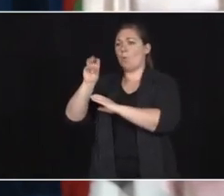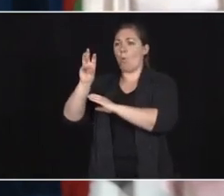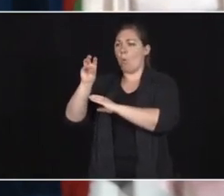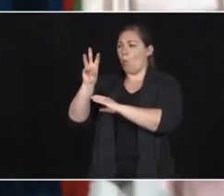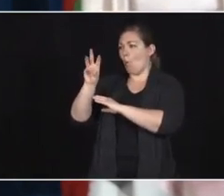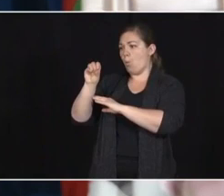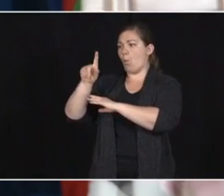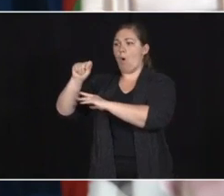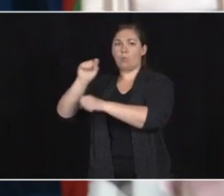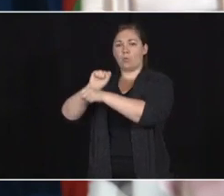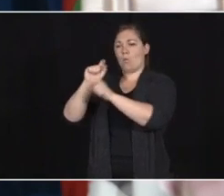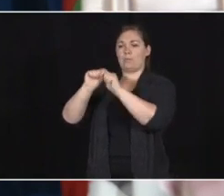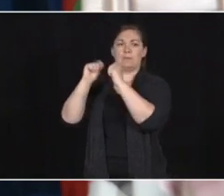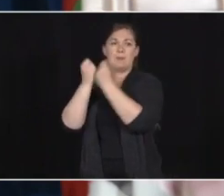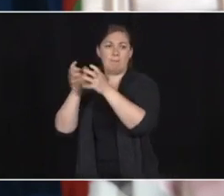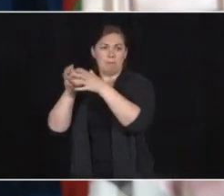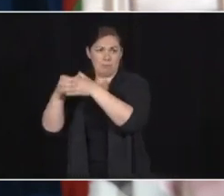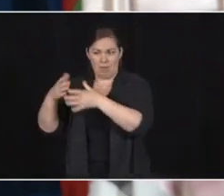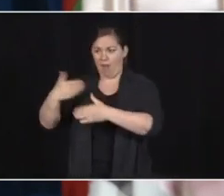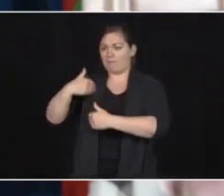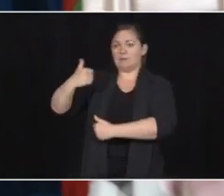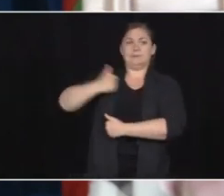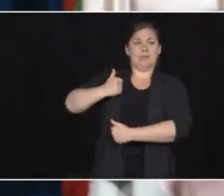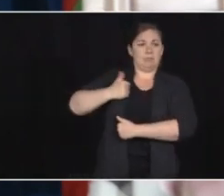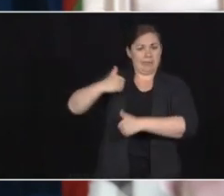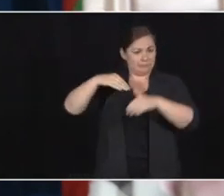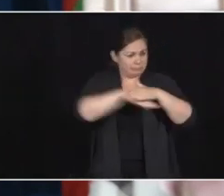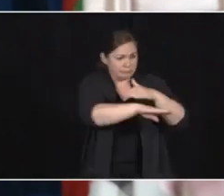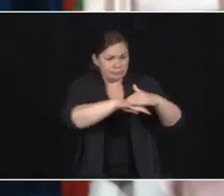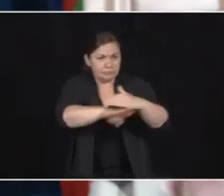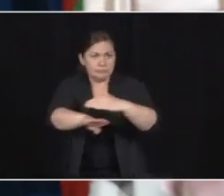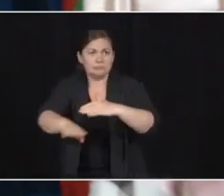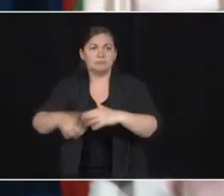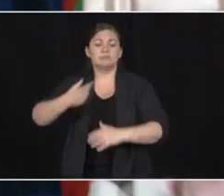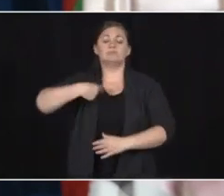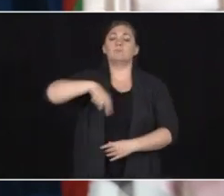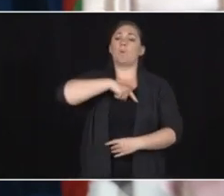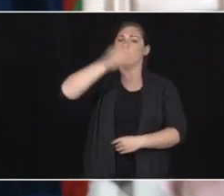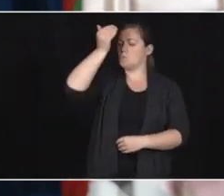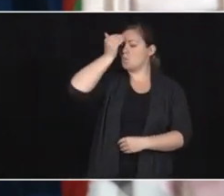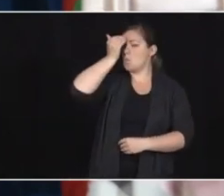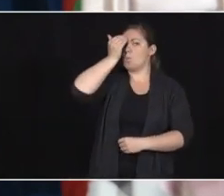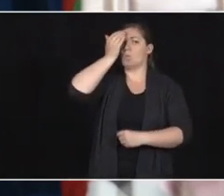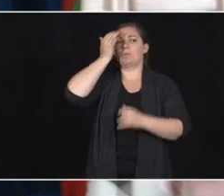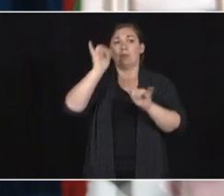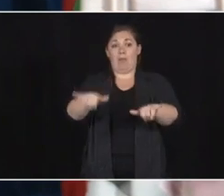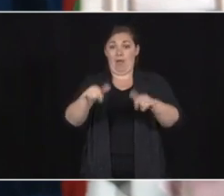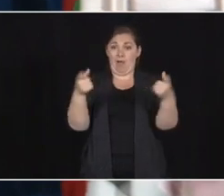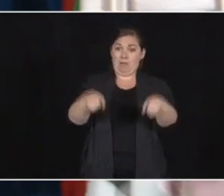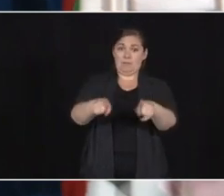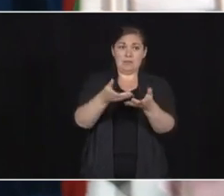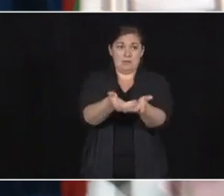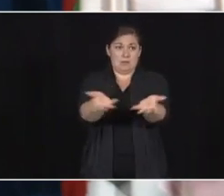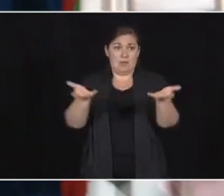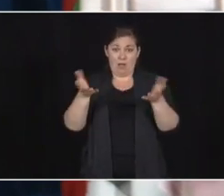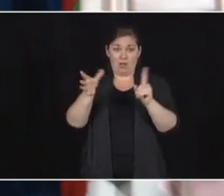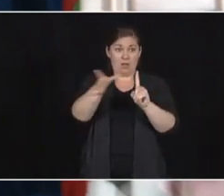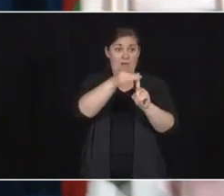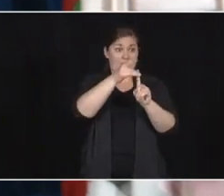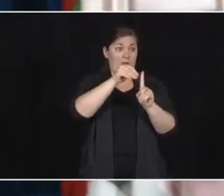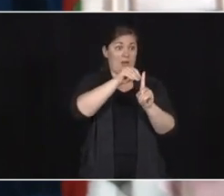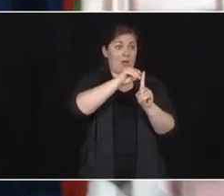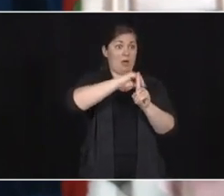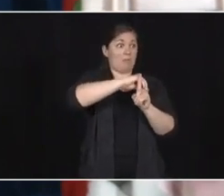military. What we do know is the homes that get in COVID positive situations can